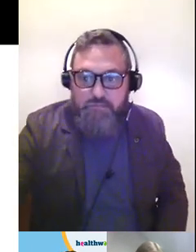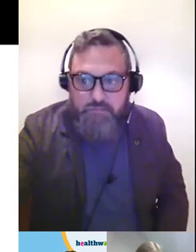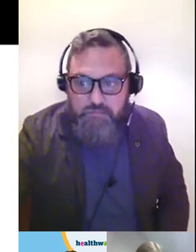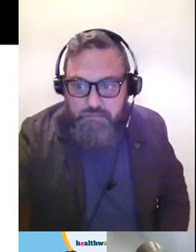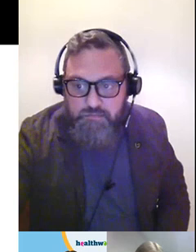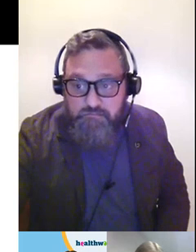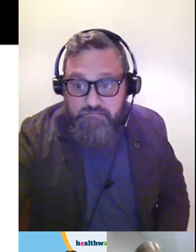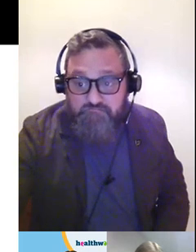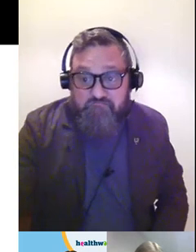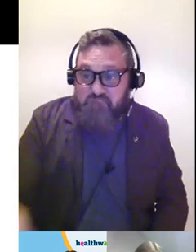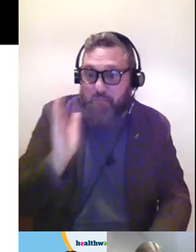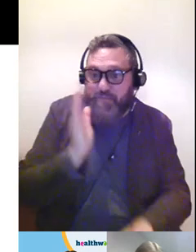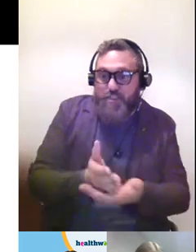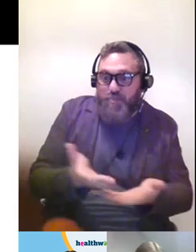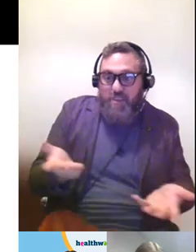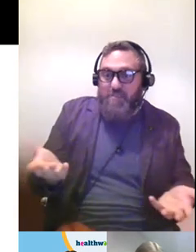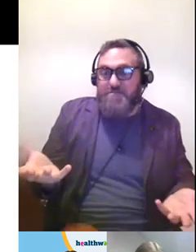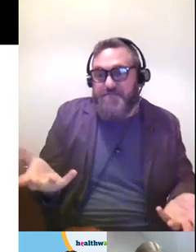Absolutely.